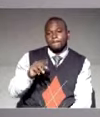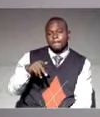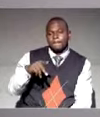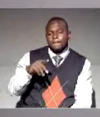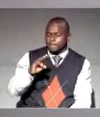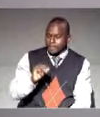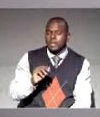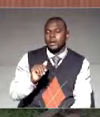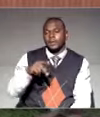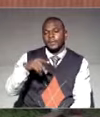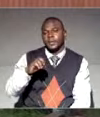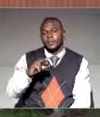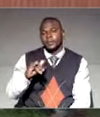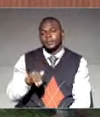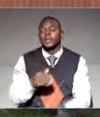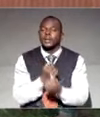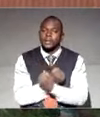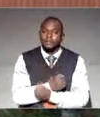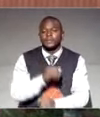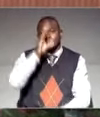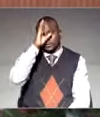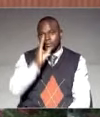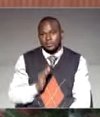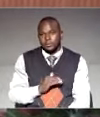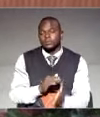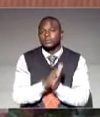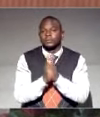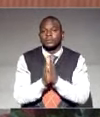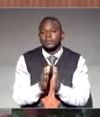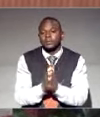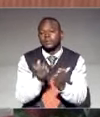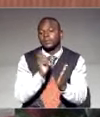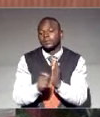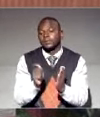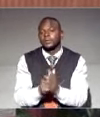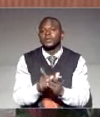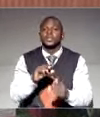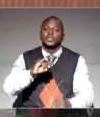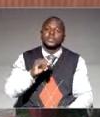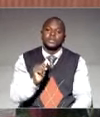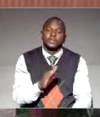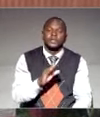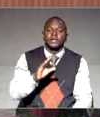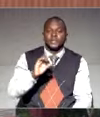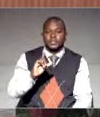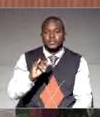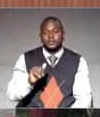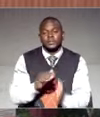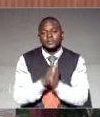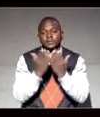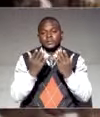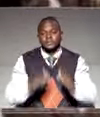time and loved the Catholic religion. This history is found in the book written by Reverend Father J. Diba. I'm Nafka